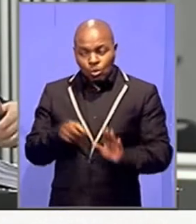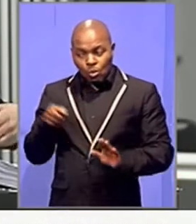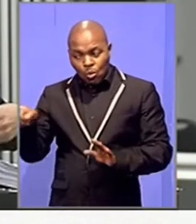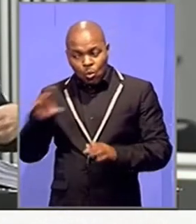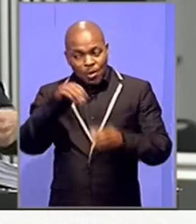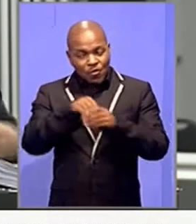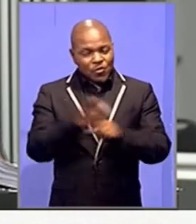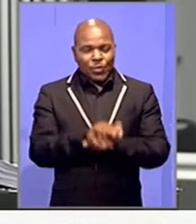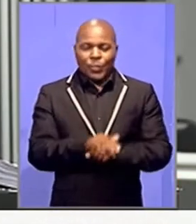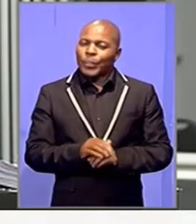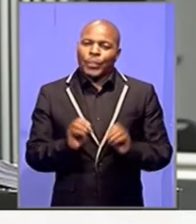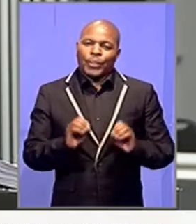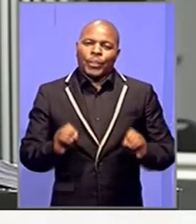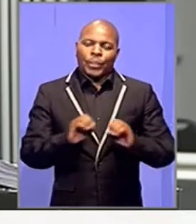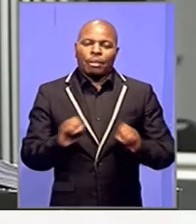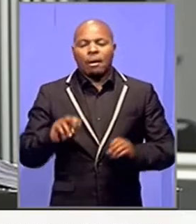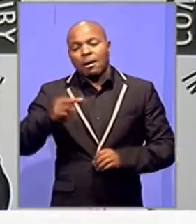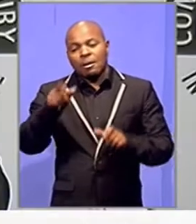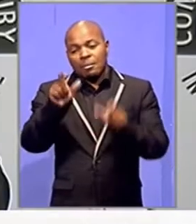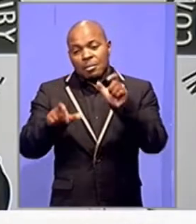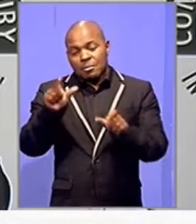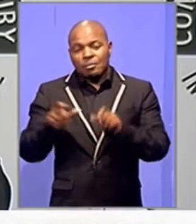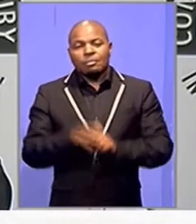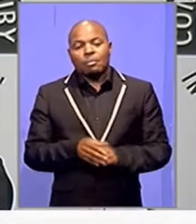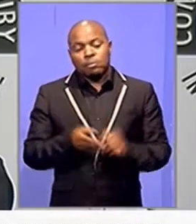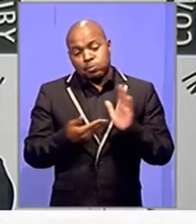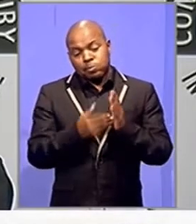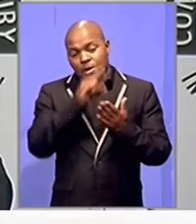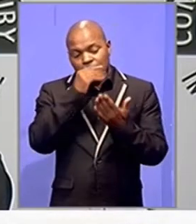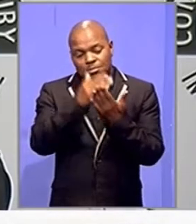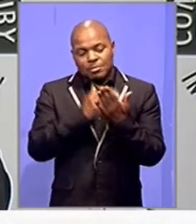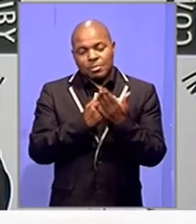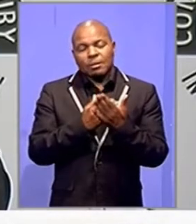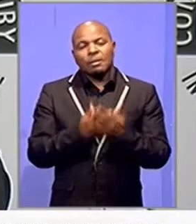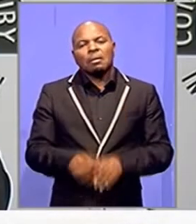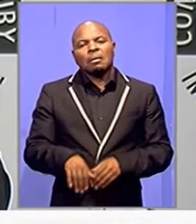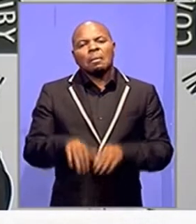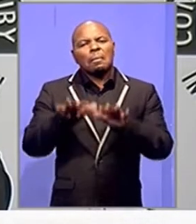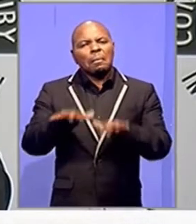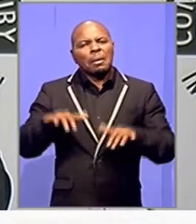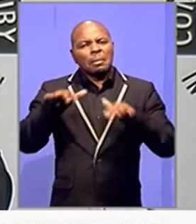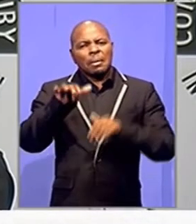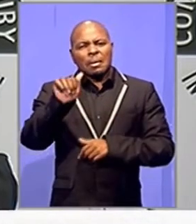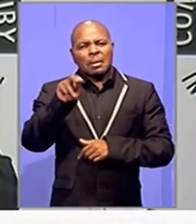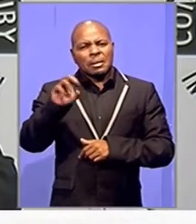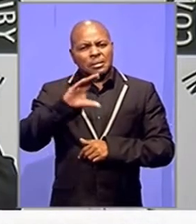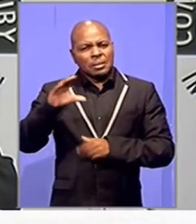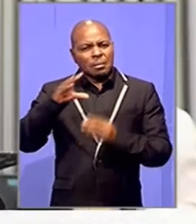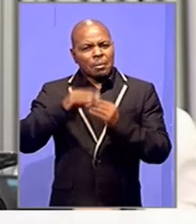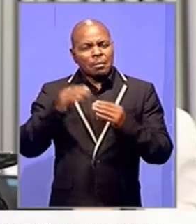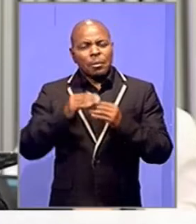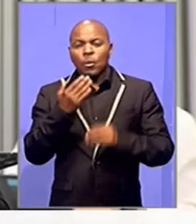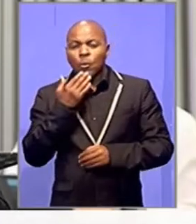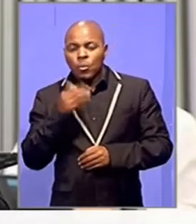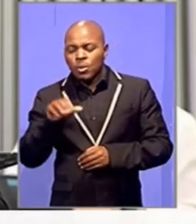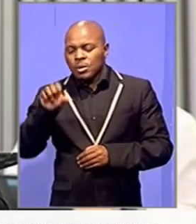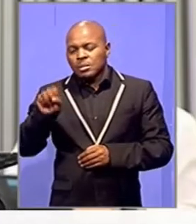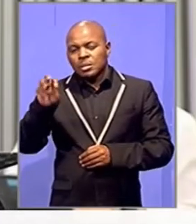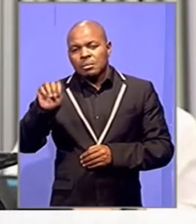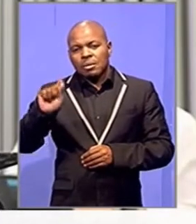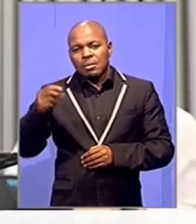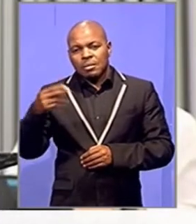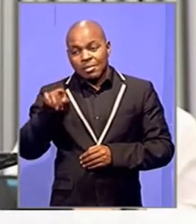ena. Ba bang ba hlahellang raporotong ena ke setho sa mehleng sa ANC sa Parlamente Vincent Smith ya seng a ile a qosetswa bobodu le